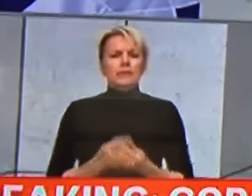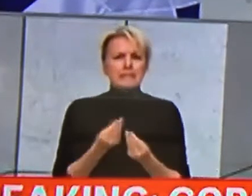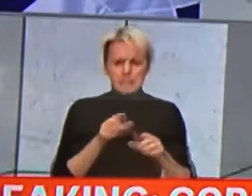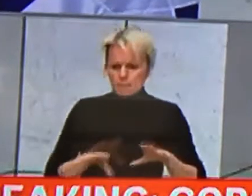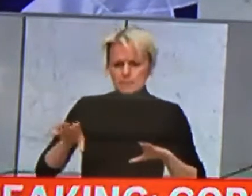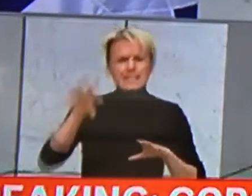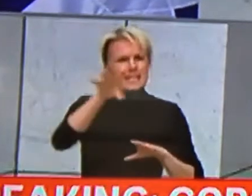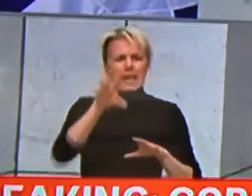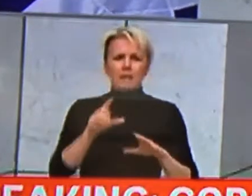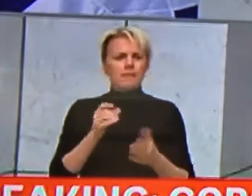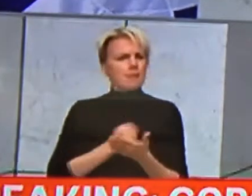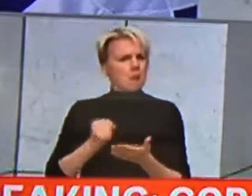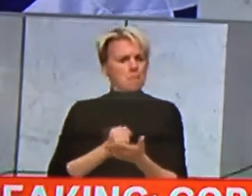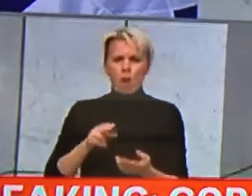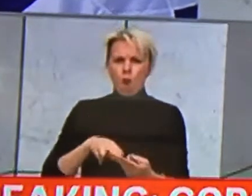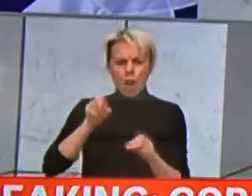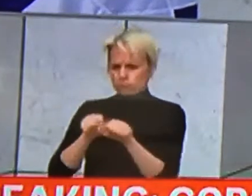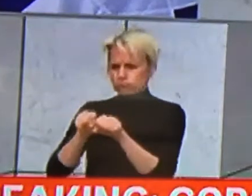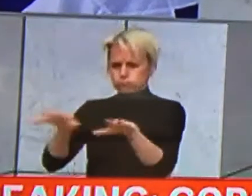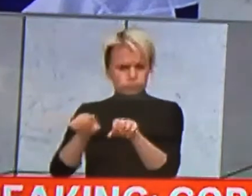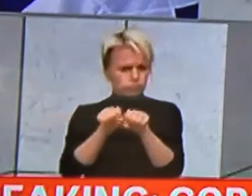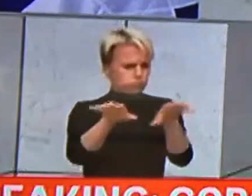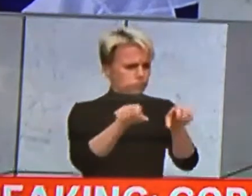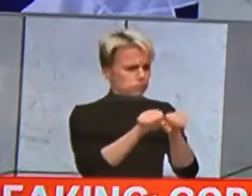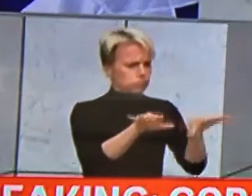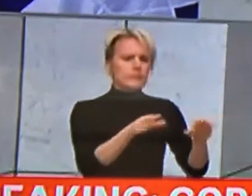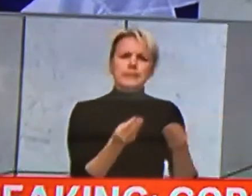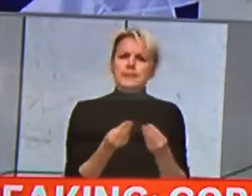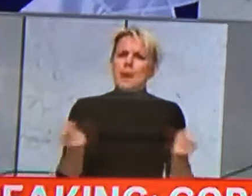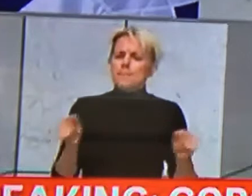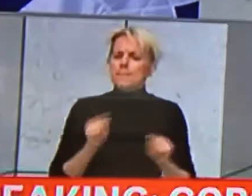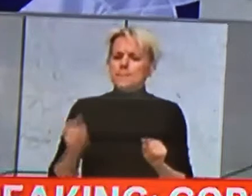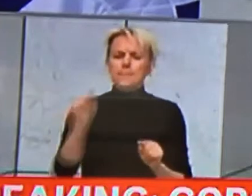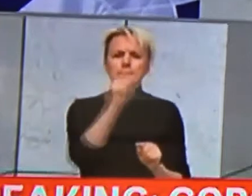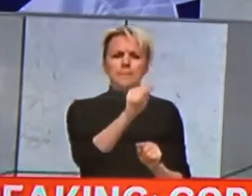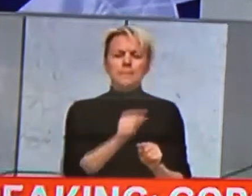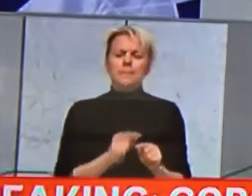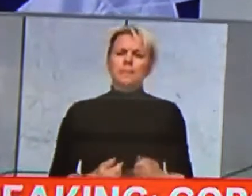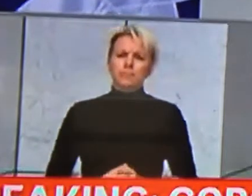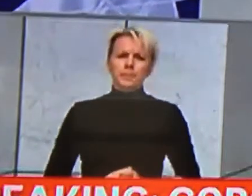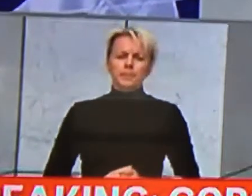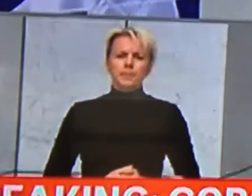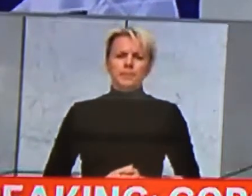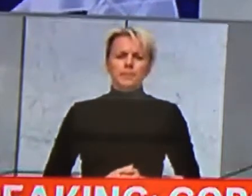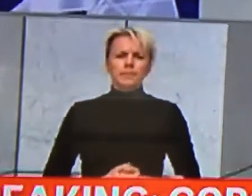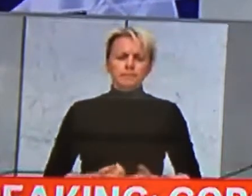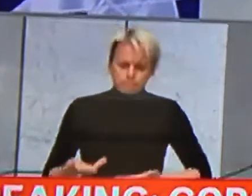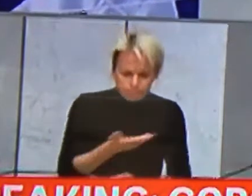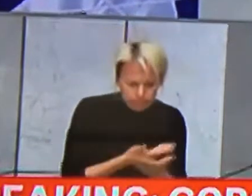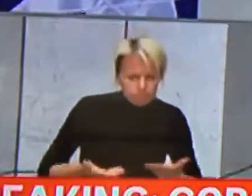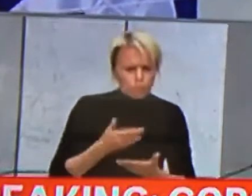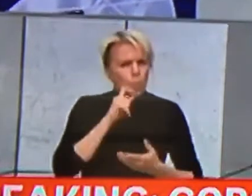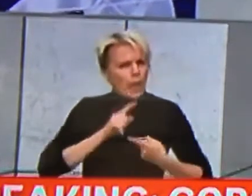various locations, and we will continue to work on what other possible restrictions might